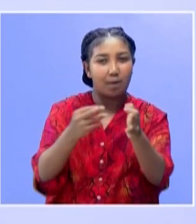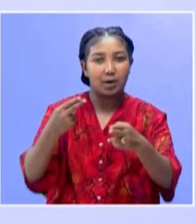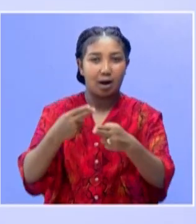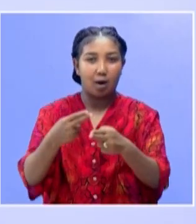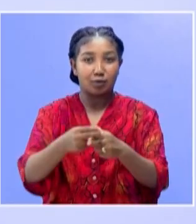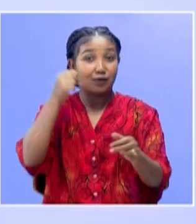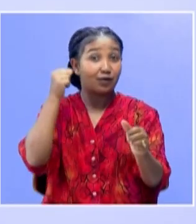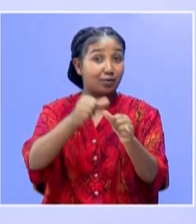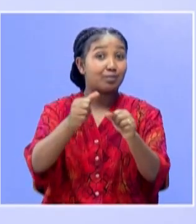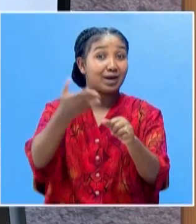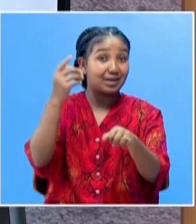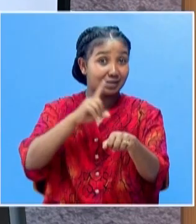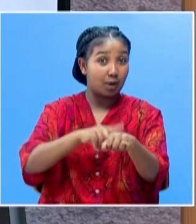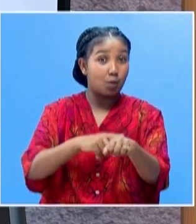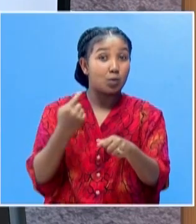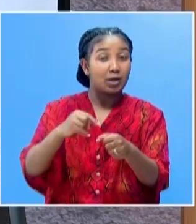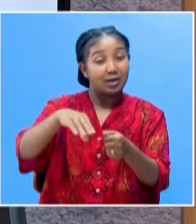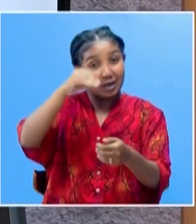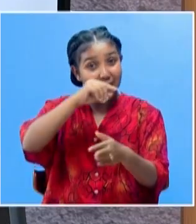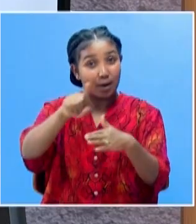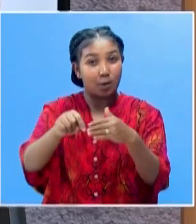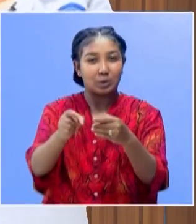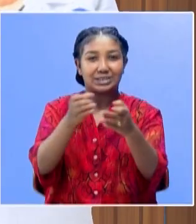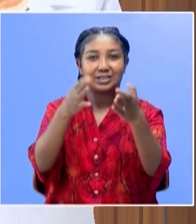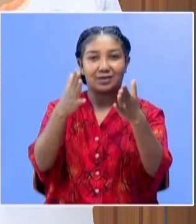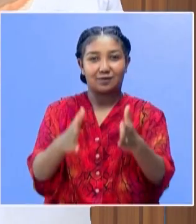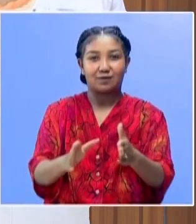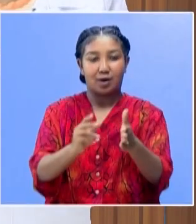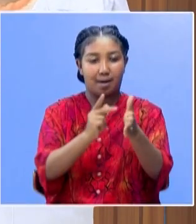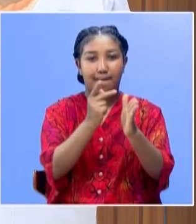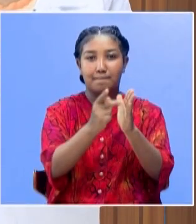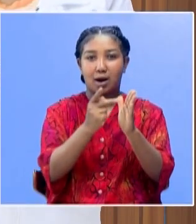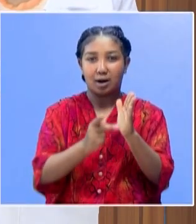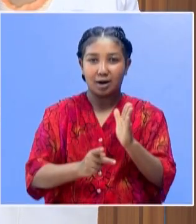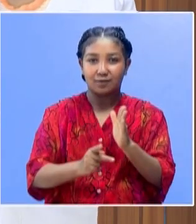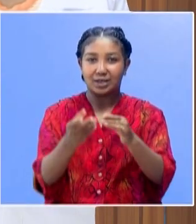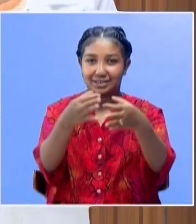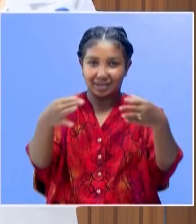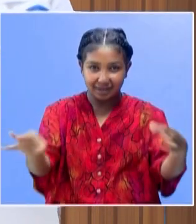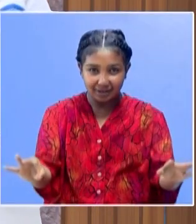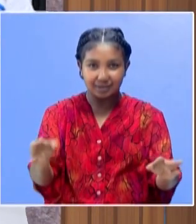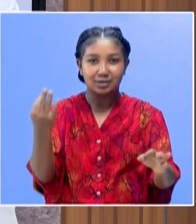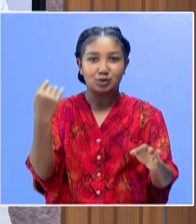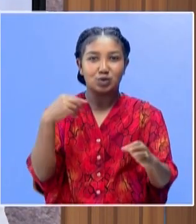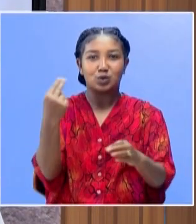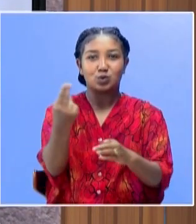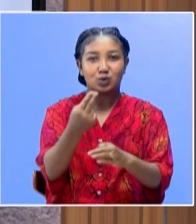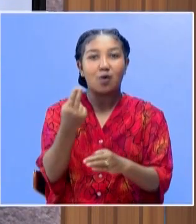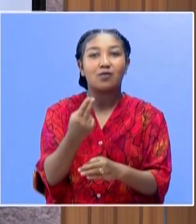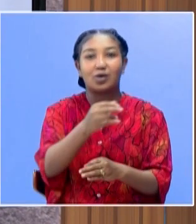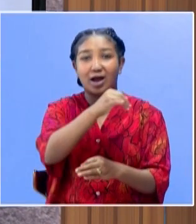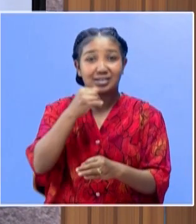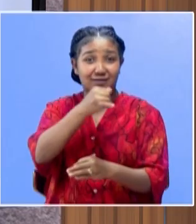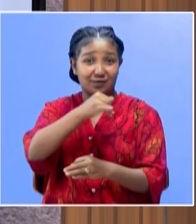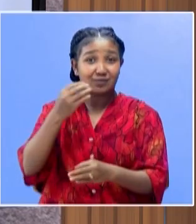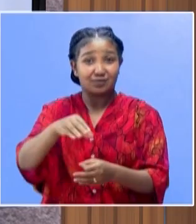If you remember last time when we were talking about a descriptive paragraph and descriptive sentences, we were using more of